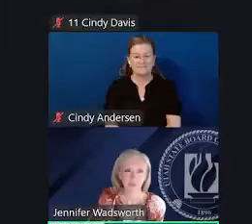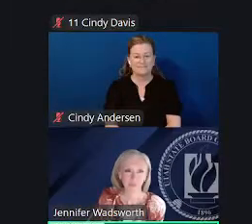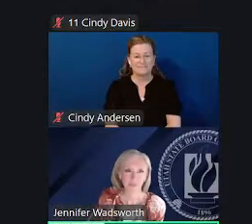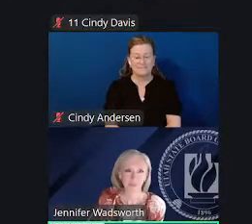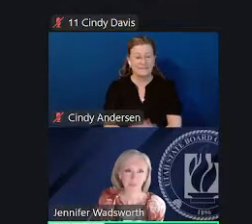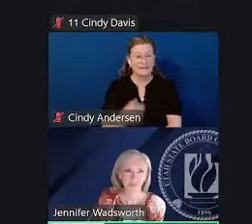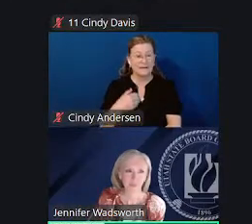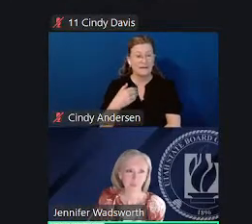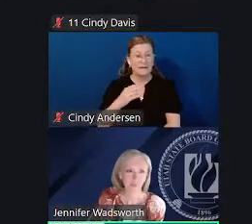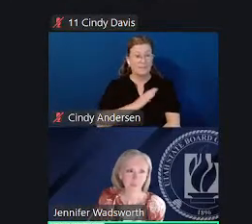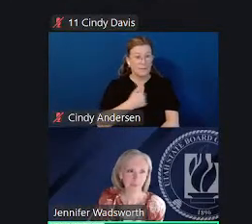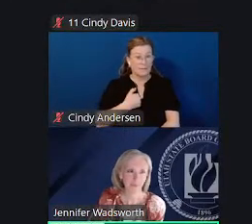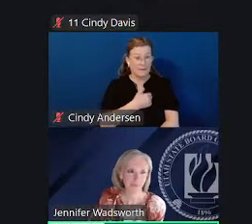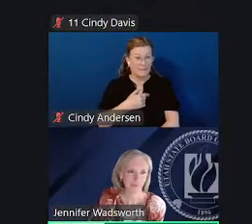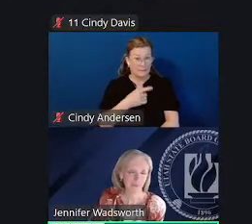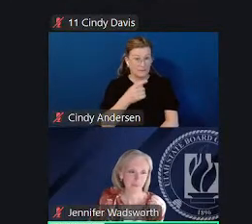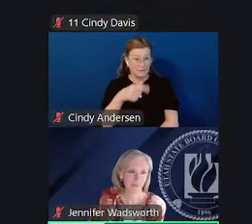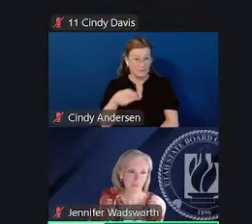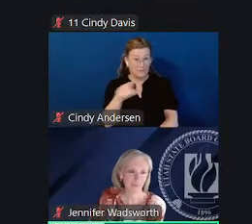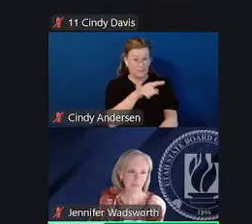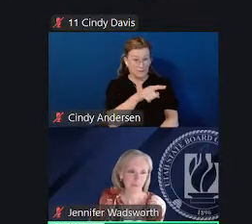Board members, do you,